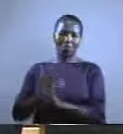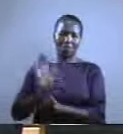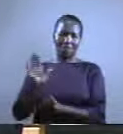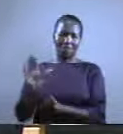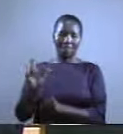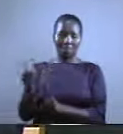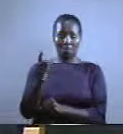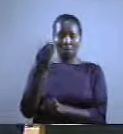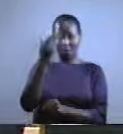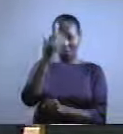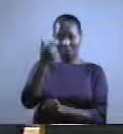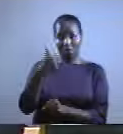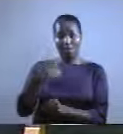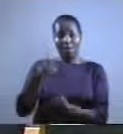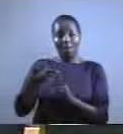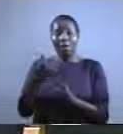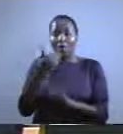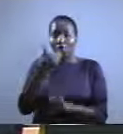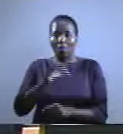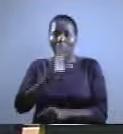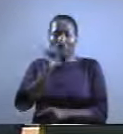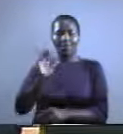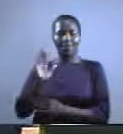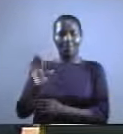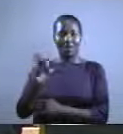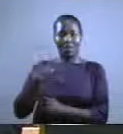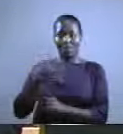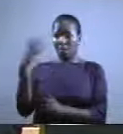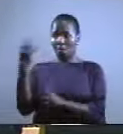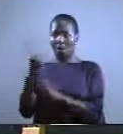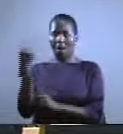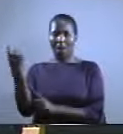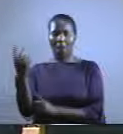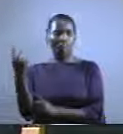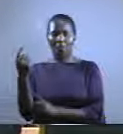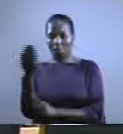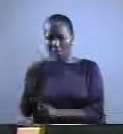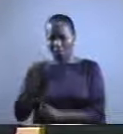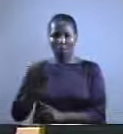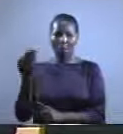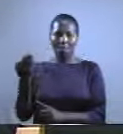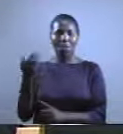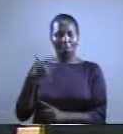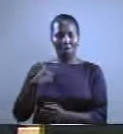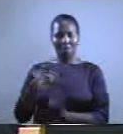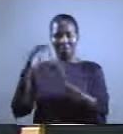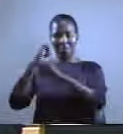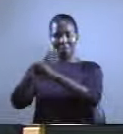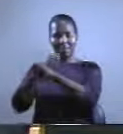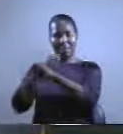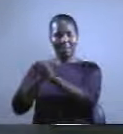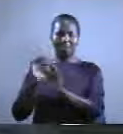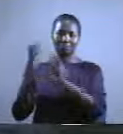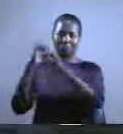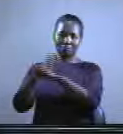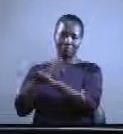must know they are playing for all of us, and what they achieve is for their glory and ours. Go Buccaneers, go. I thank